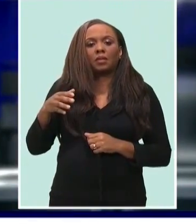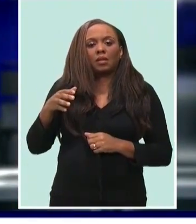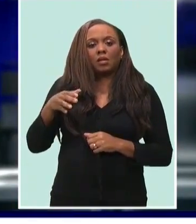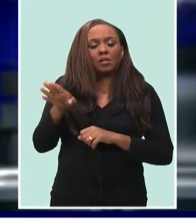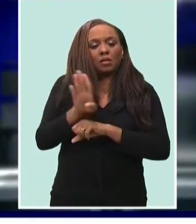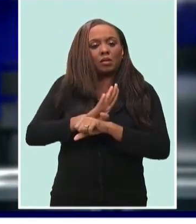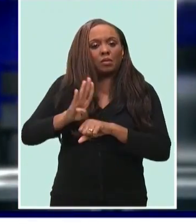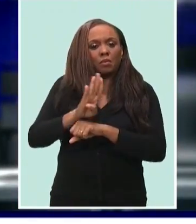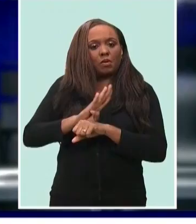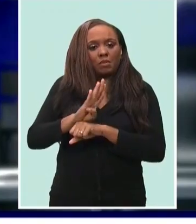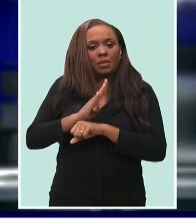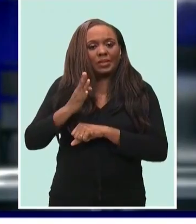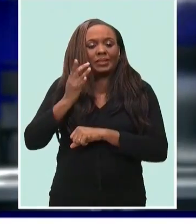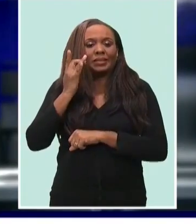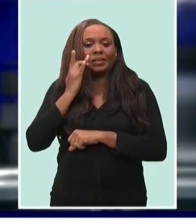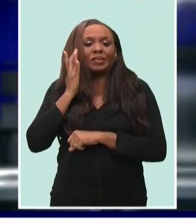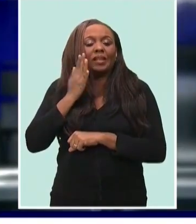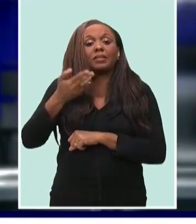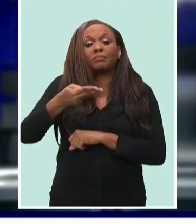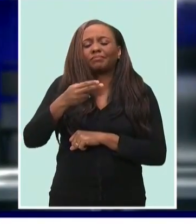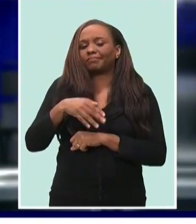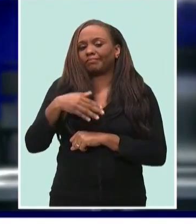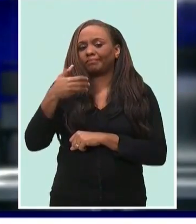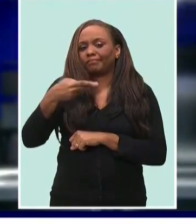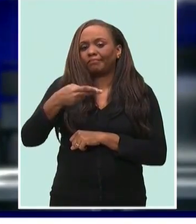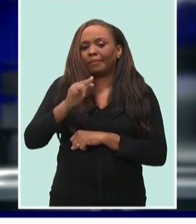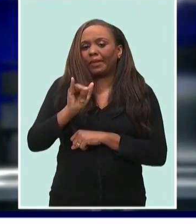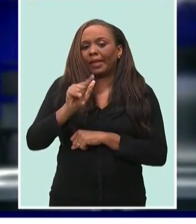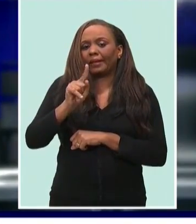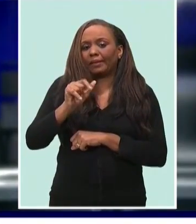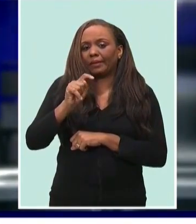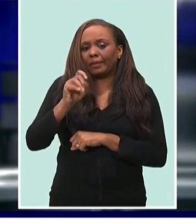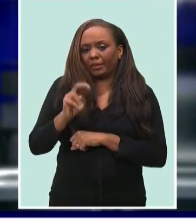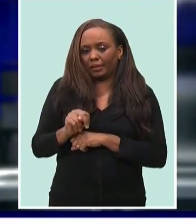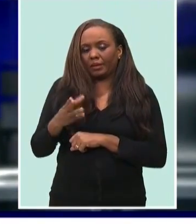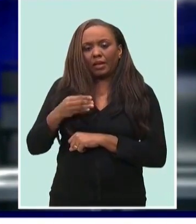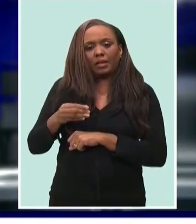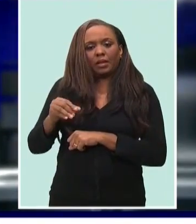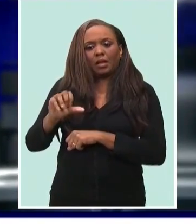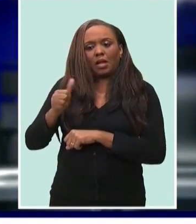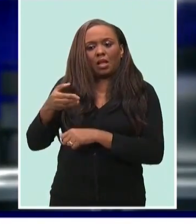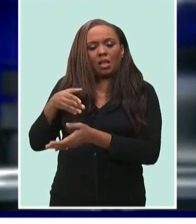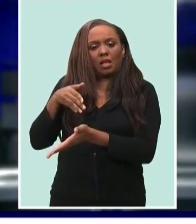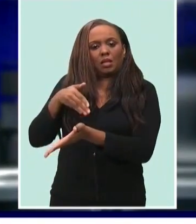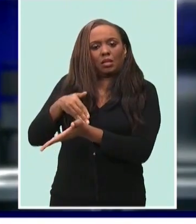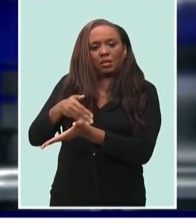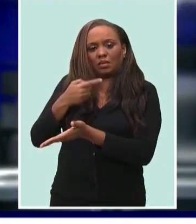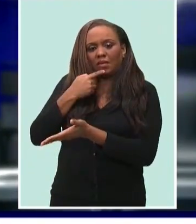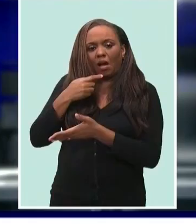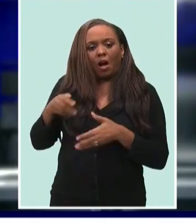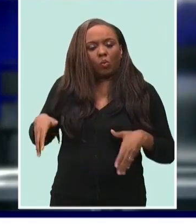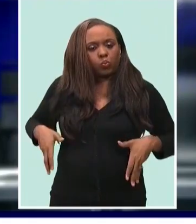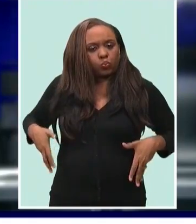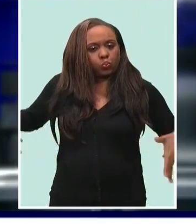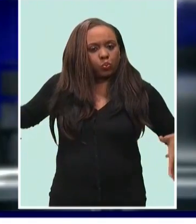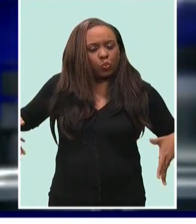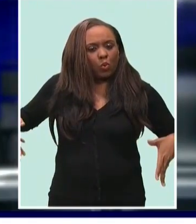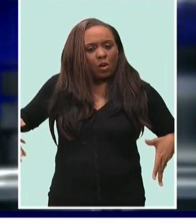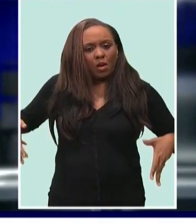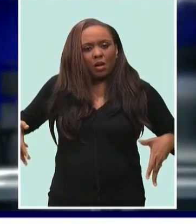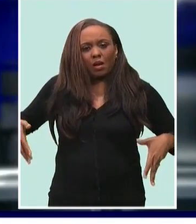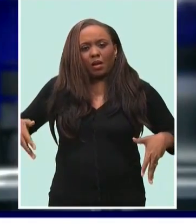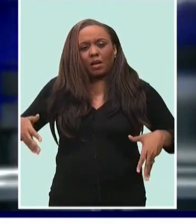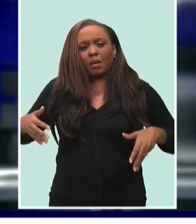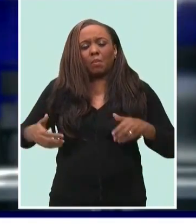Hilton, and Director of the Heart and Stroke Foundation of Barbados, Professor Anne St. John, says obesity is the most prevalent